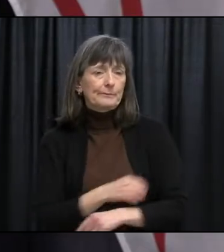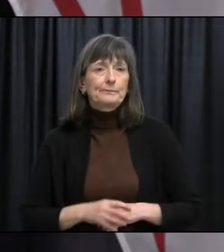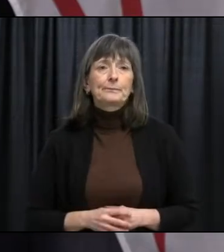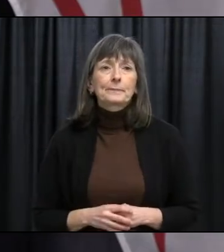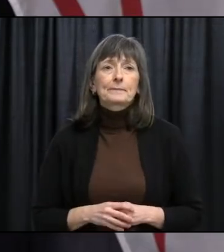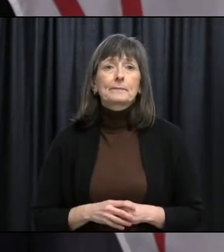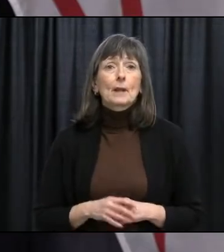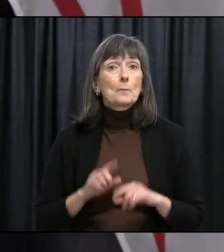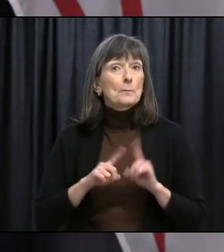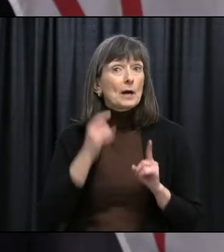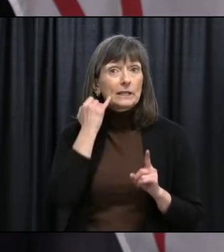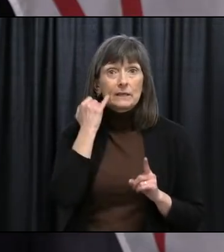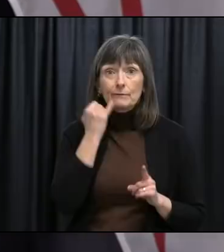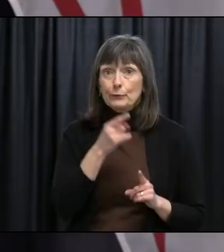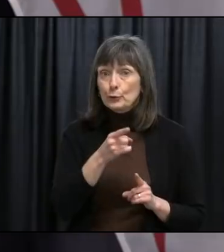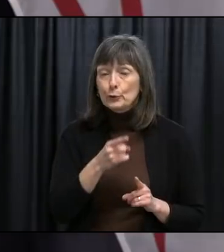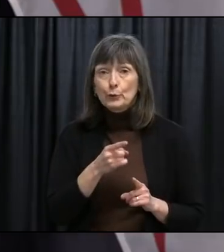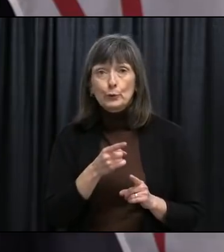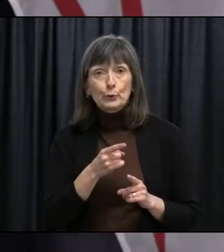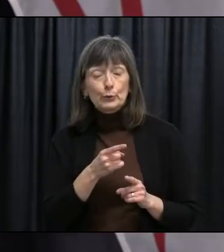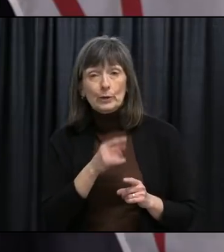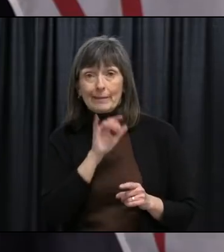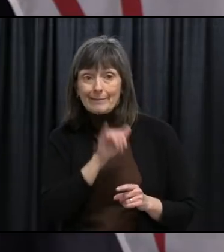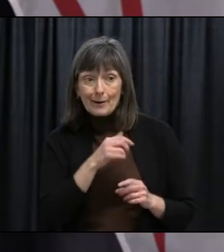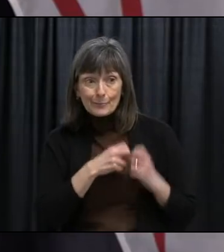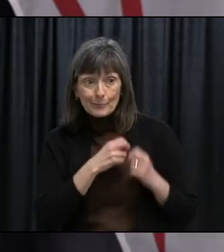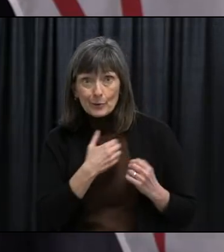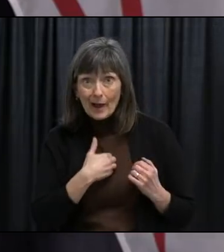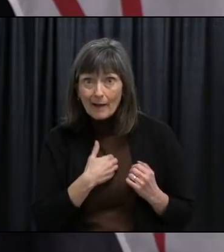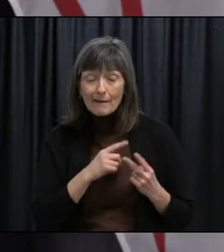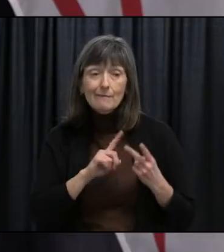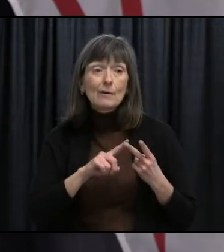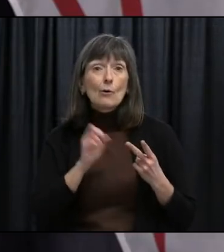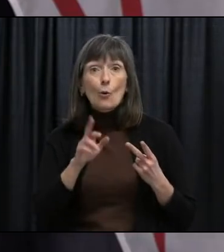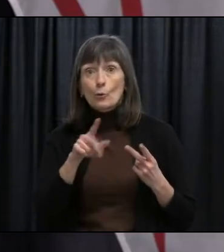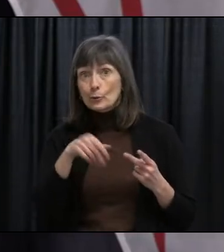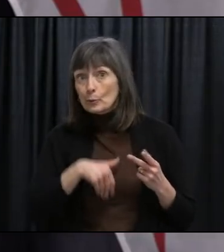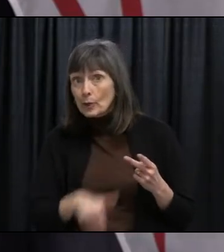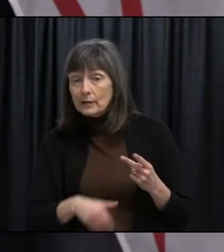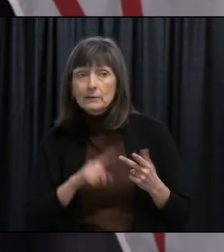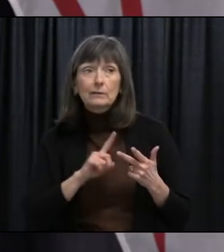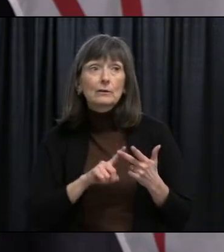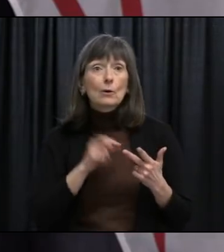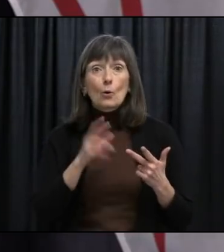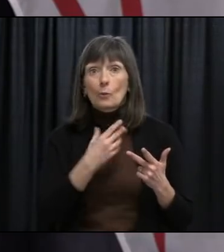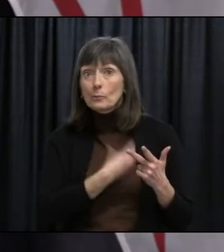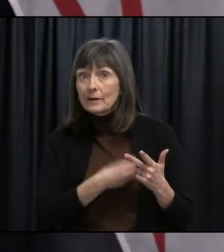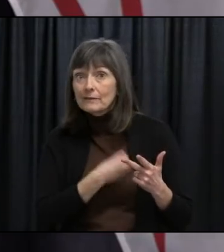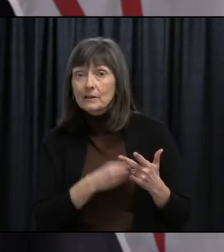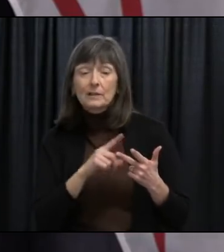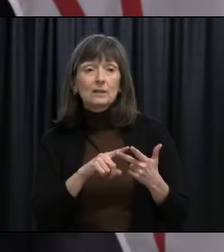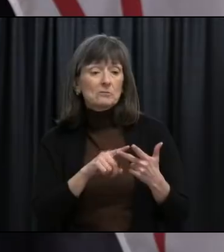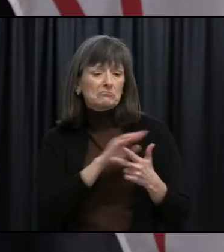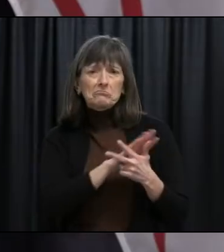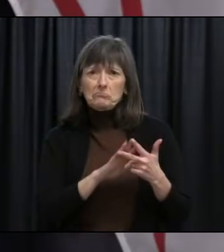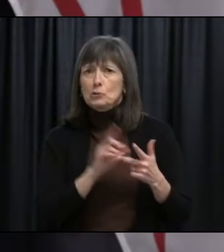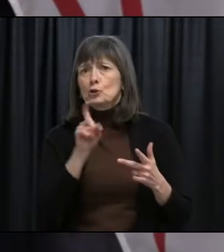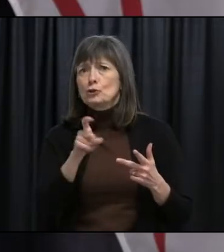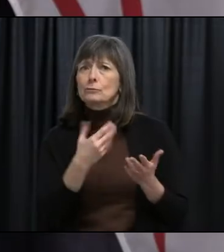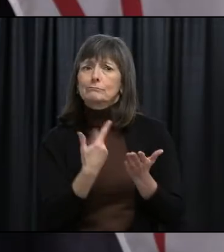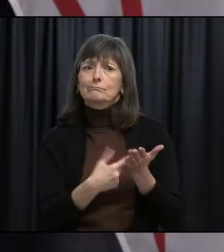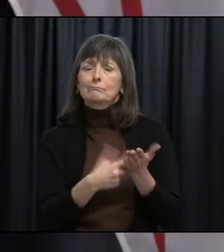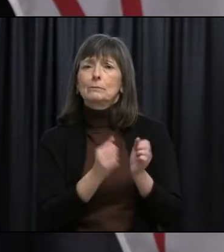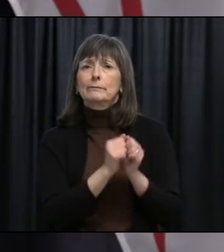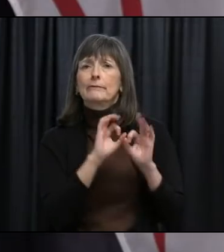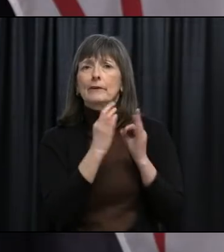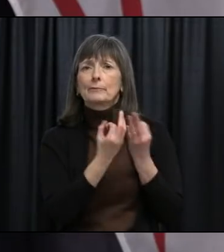or is pregnant or breastfeeding, and would like to have that conversation with their healthcare provider as to what their risk is, and the